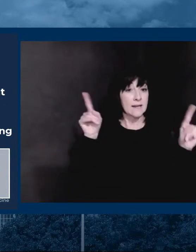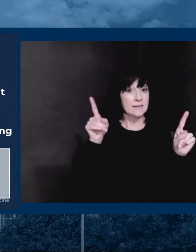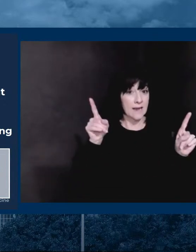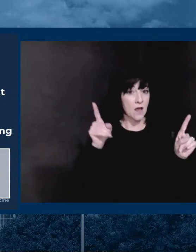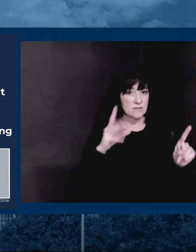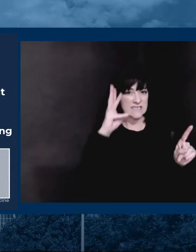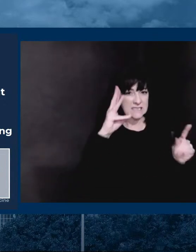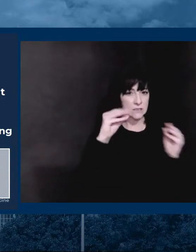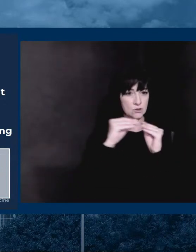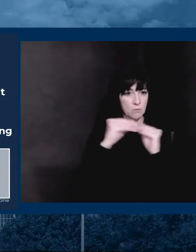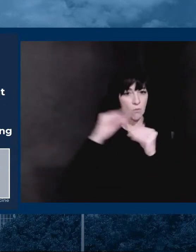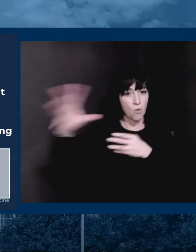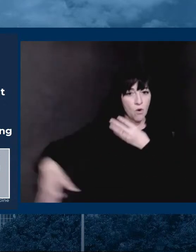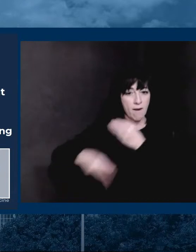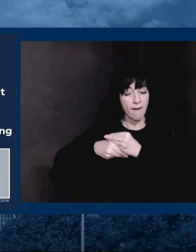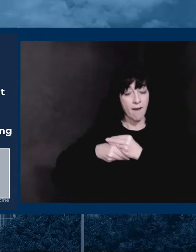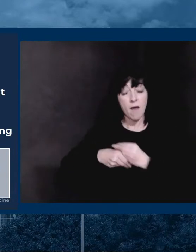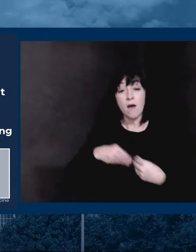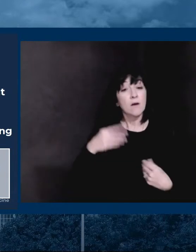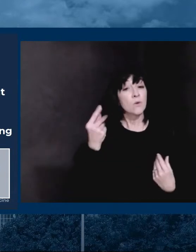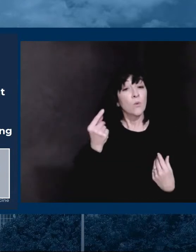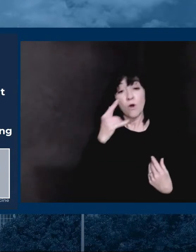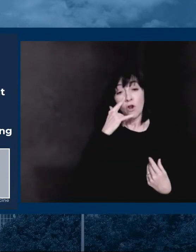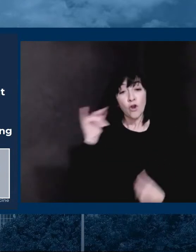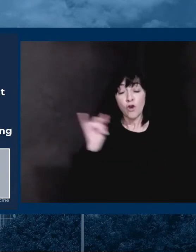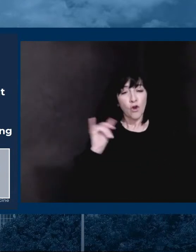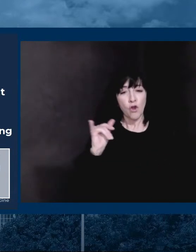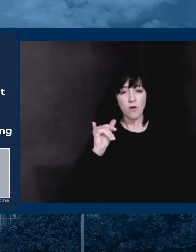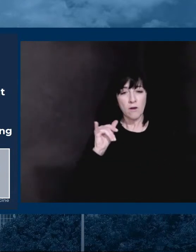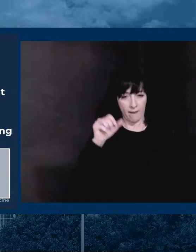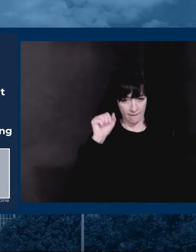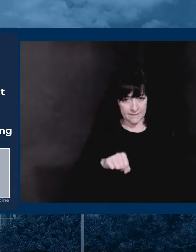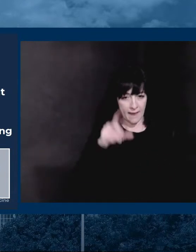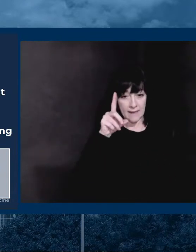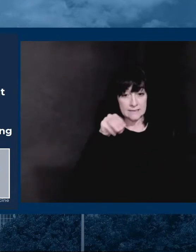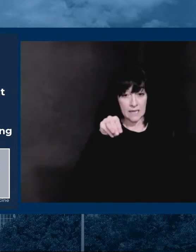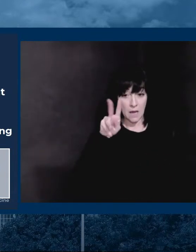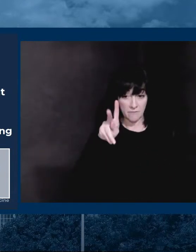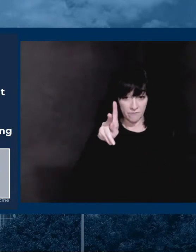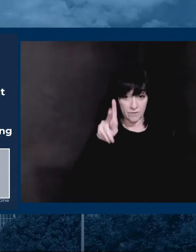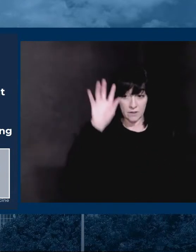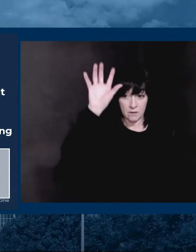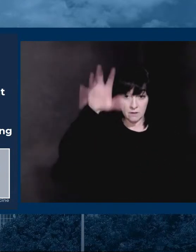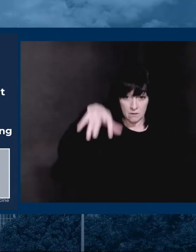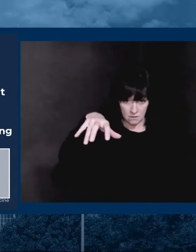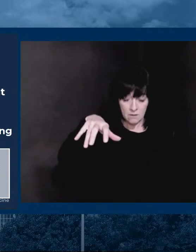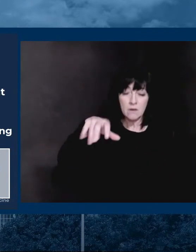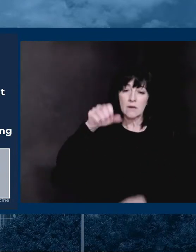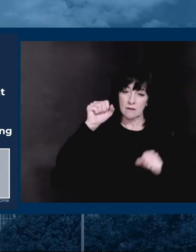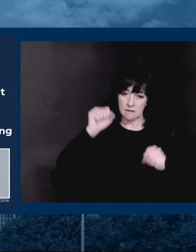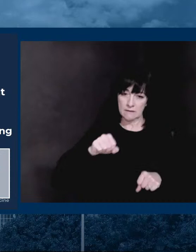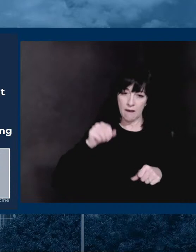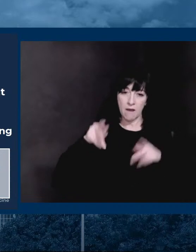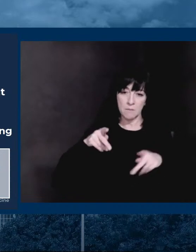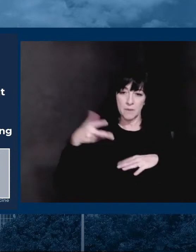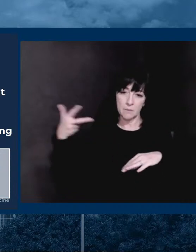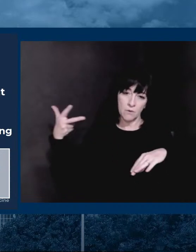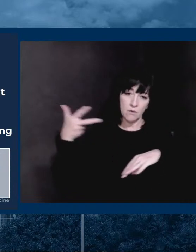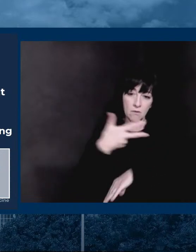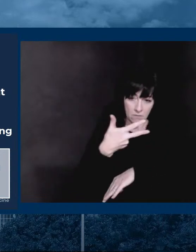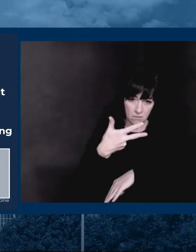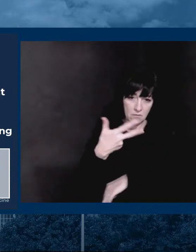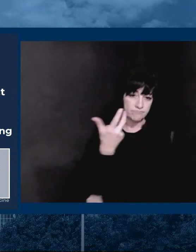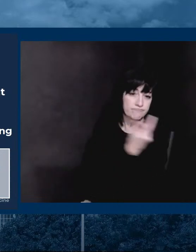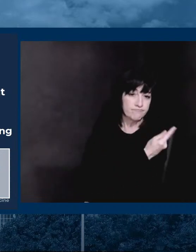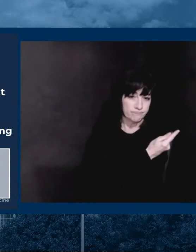additional weekend drive-through events at DMVs. The weekend aspect of this, going from 10 to 4,